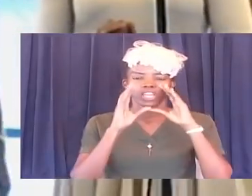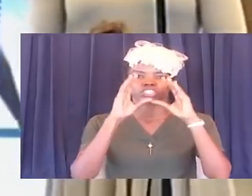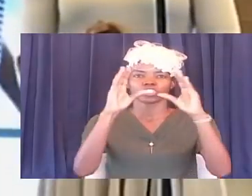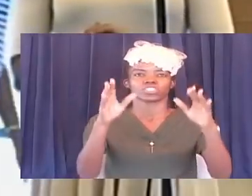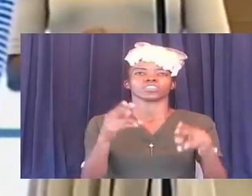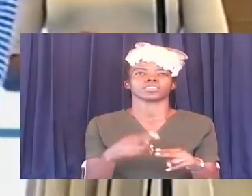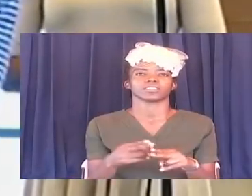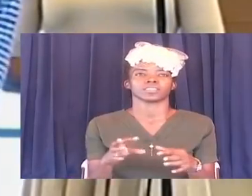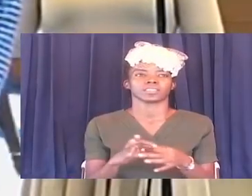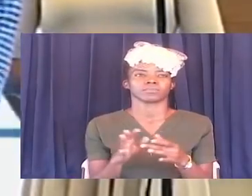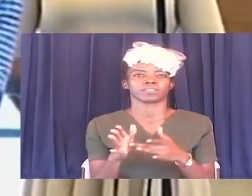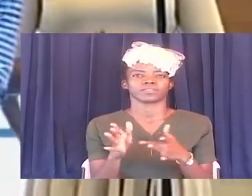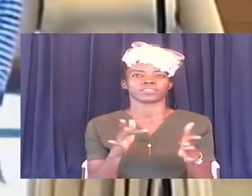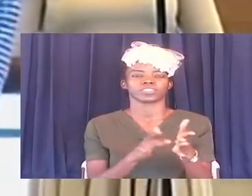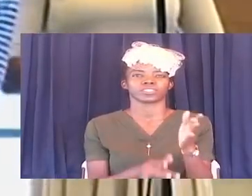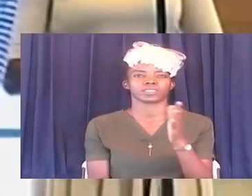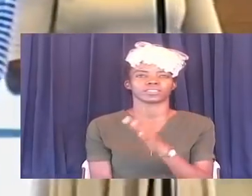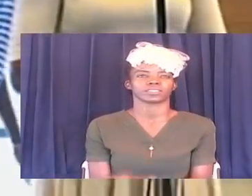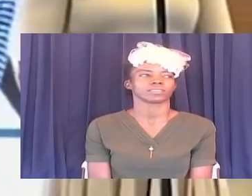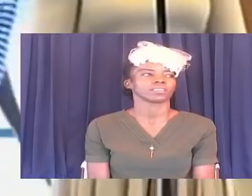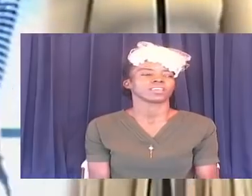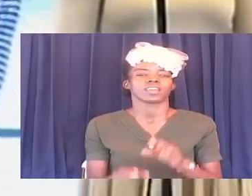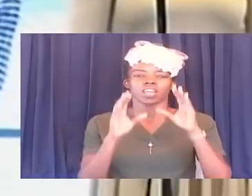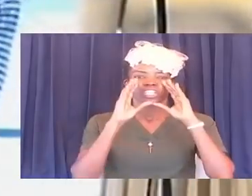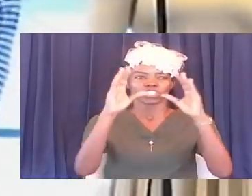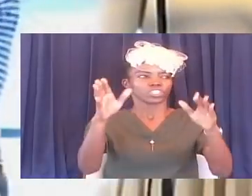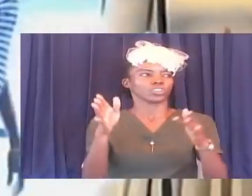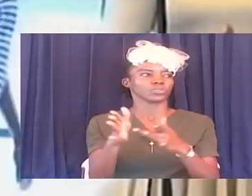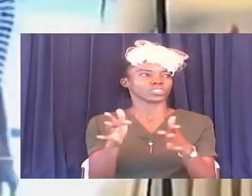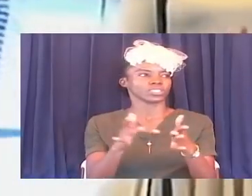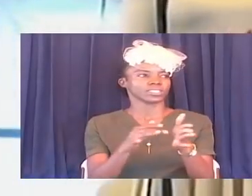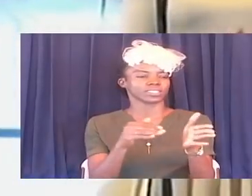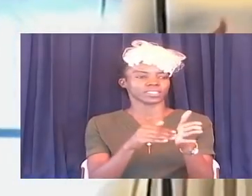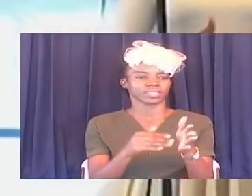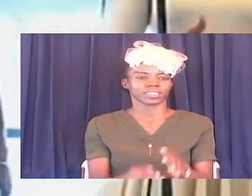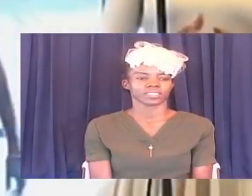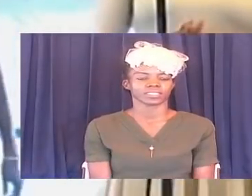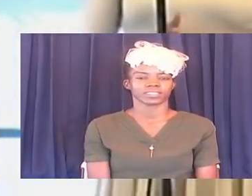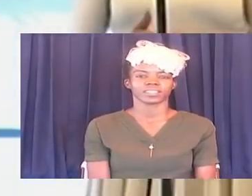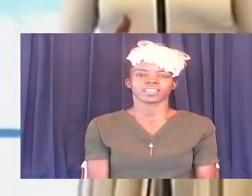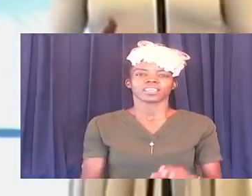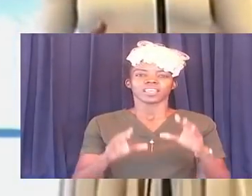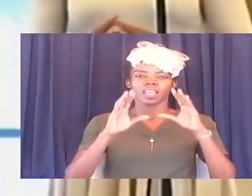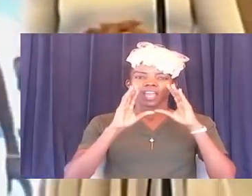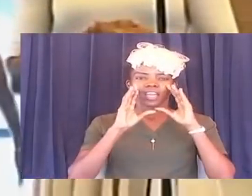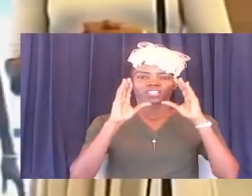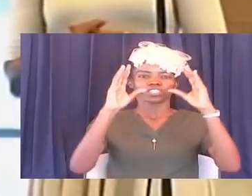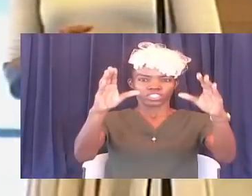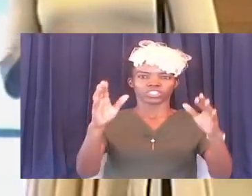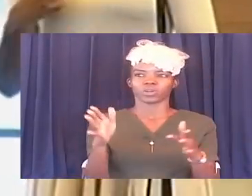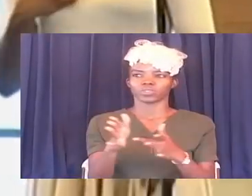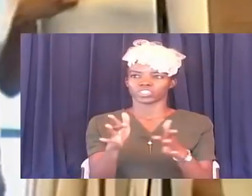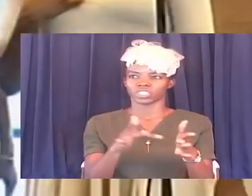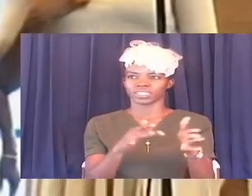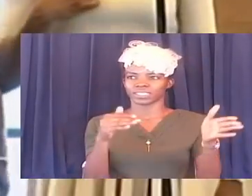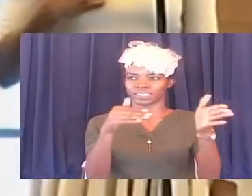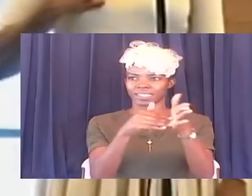Hallelujah. Can we just shout that name one more time? Jesus. Can we just shout that name another